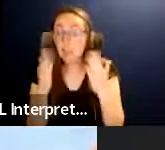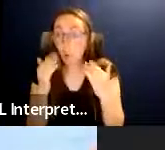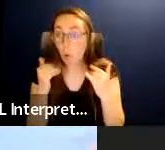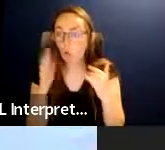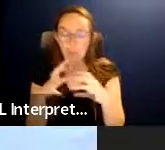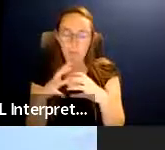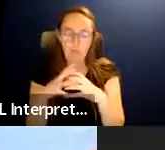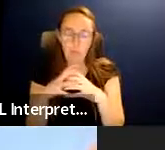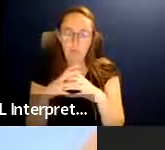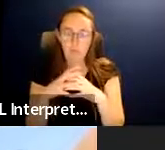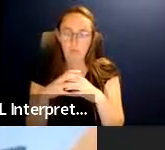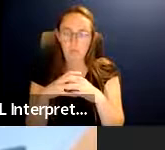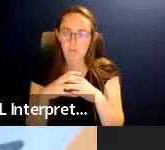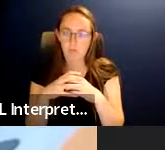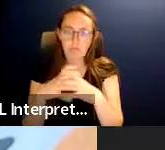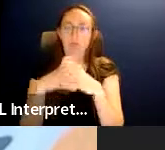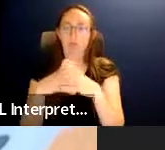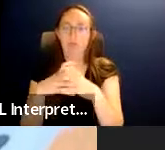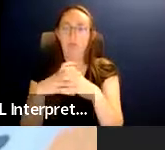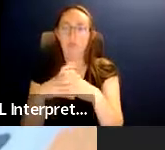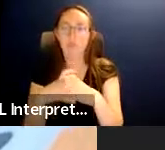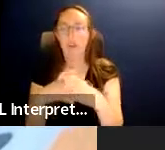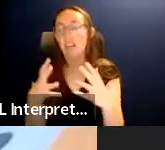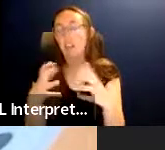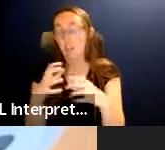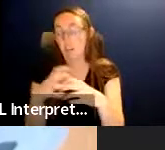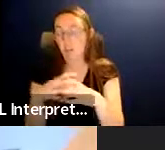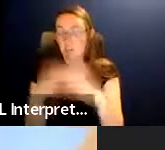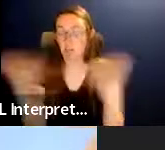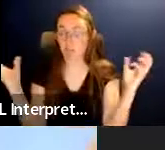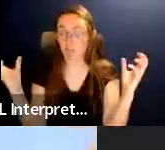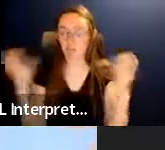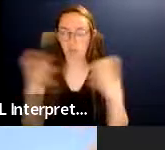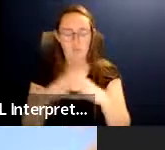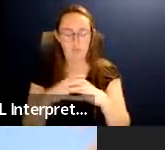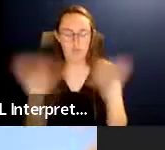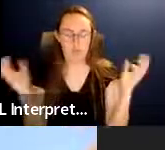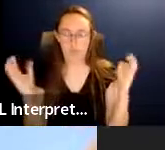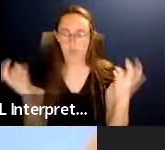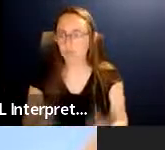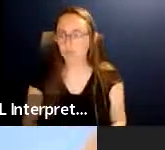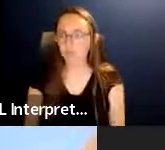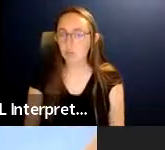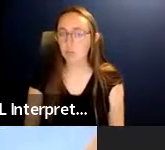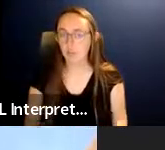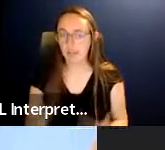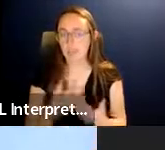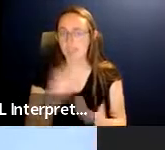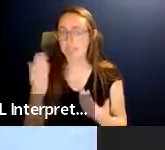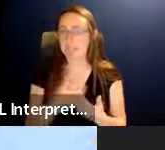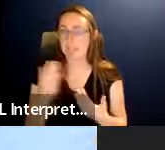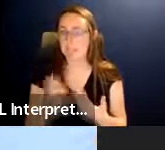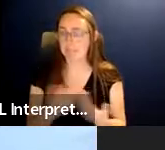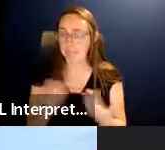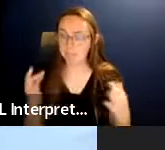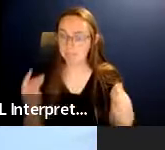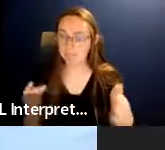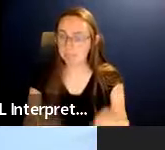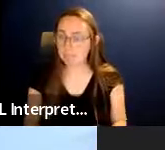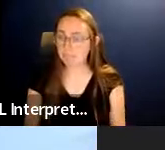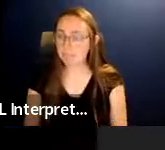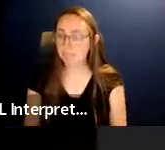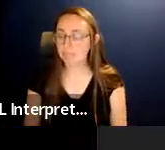something simple, and then to remove it, I just pop it apart. So that's how easy it is to snap these pieces together.